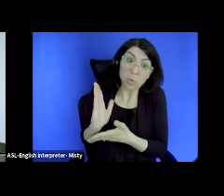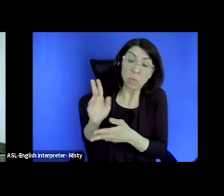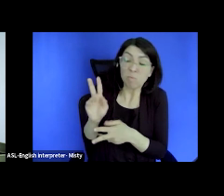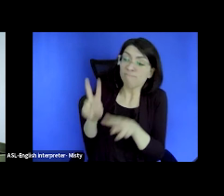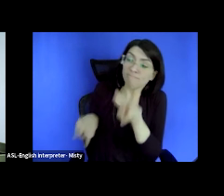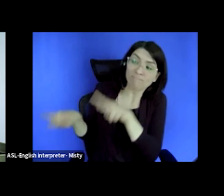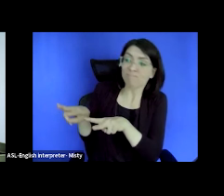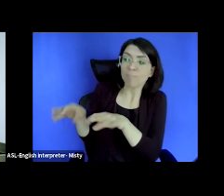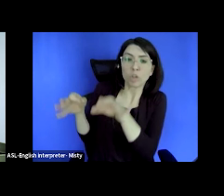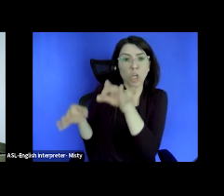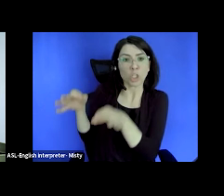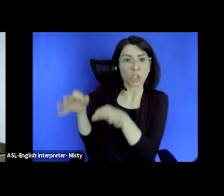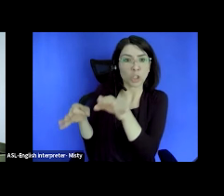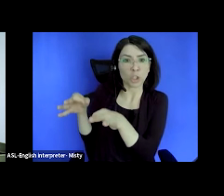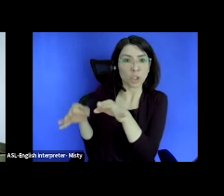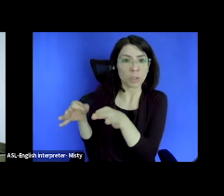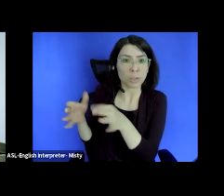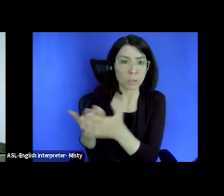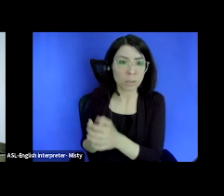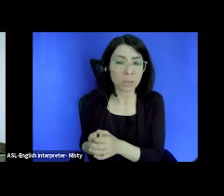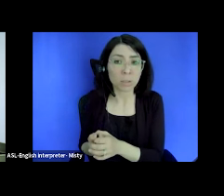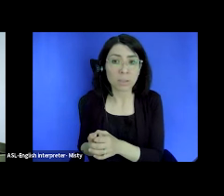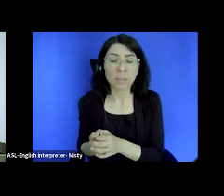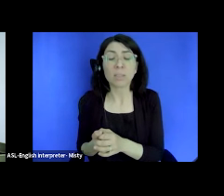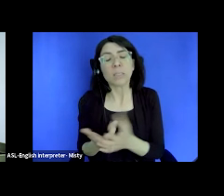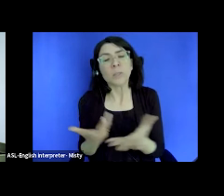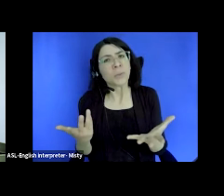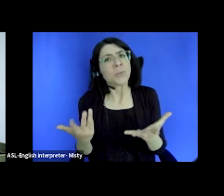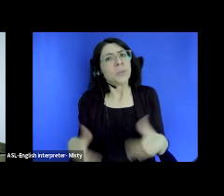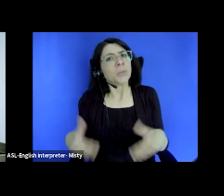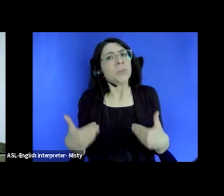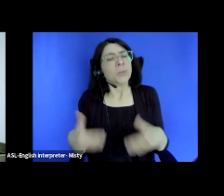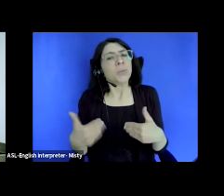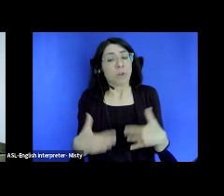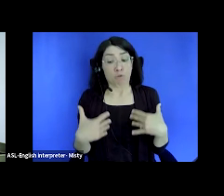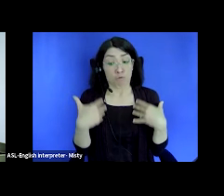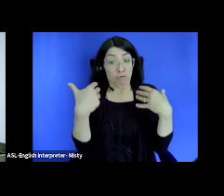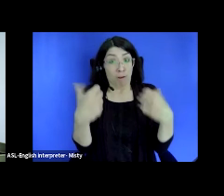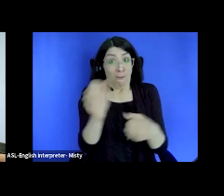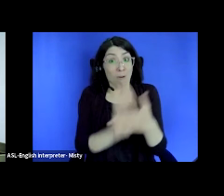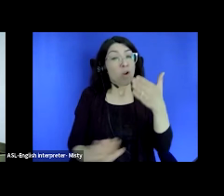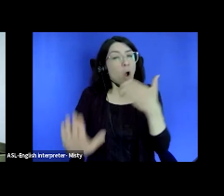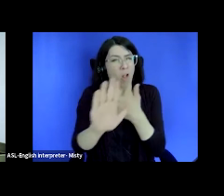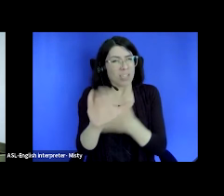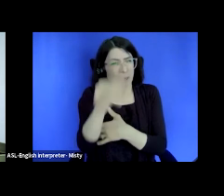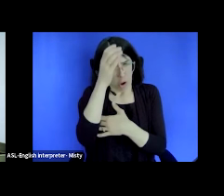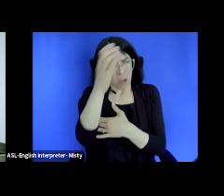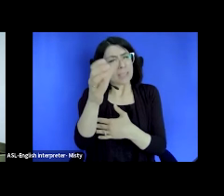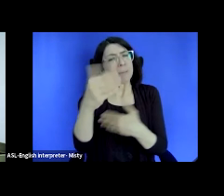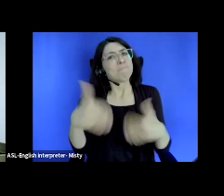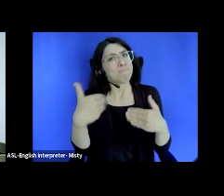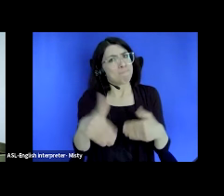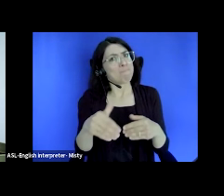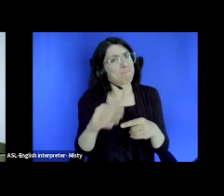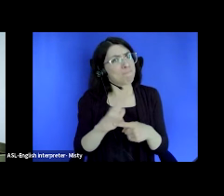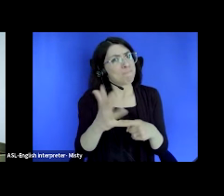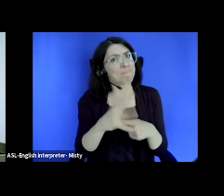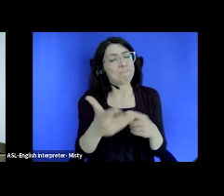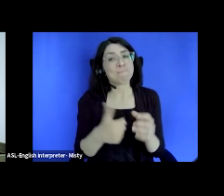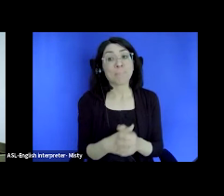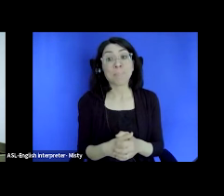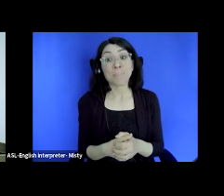very sort of a very popular thing that's come up at the Recovery College for the reason that, dealing with mental